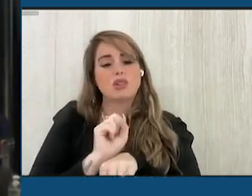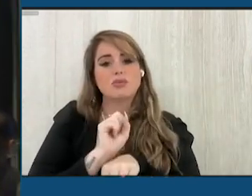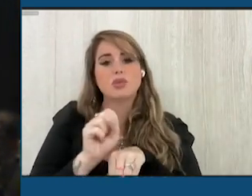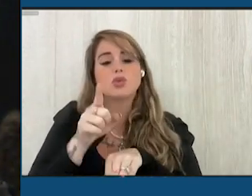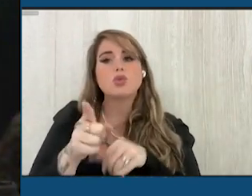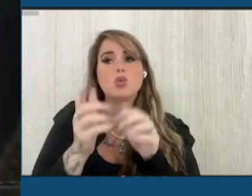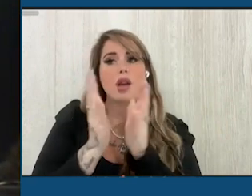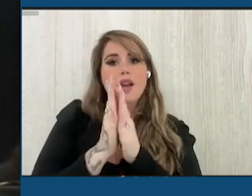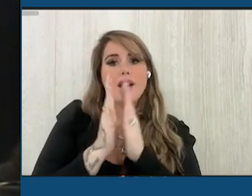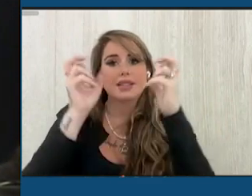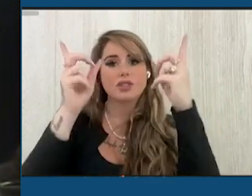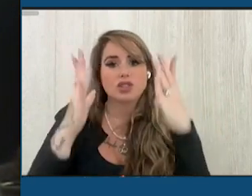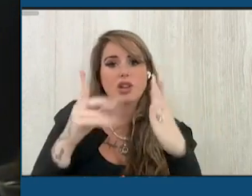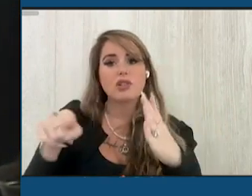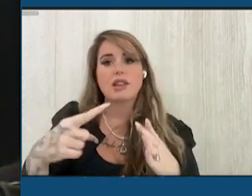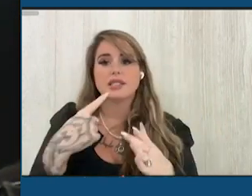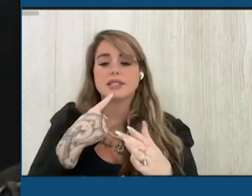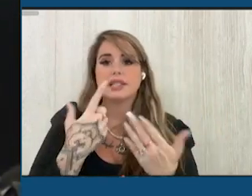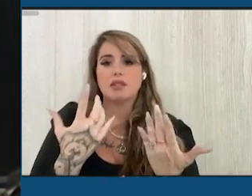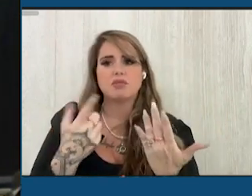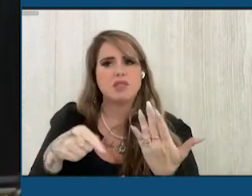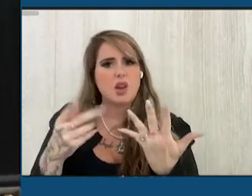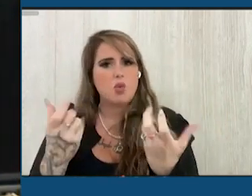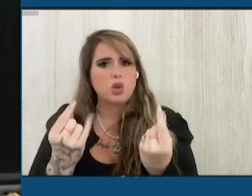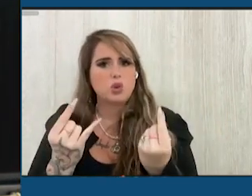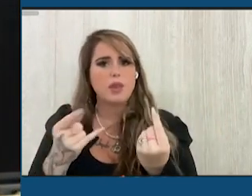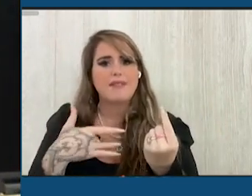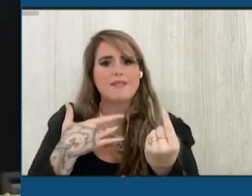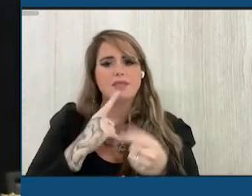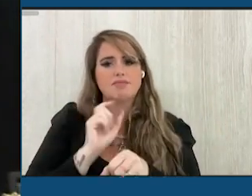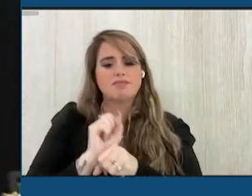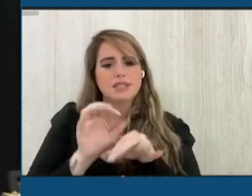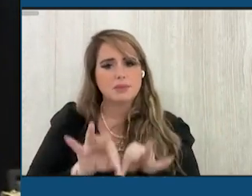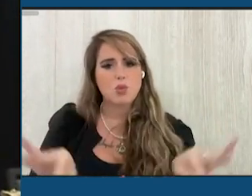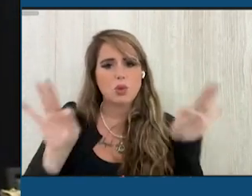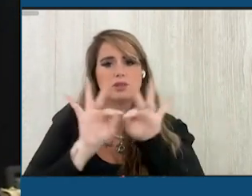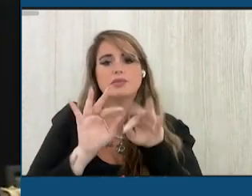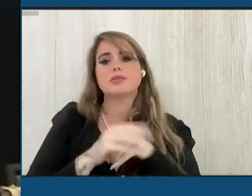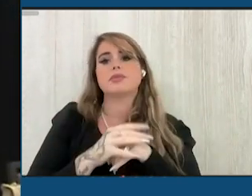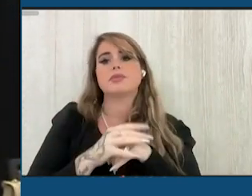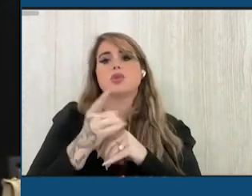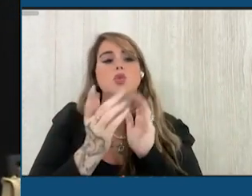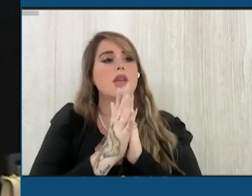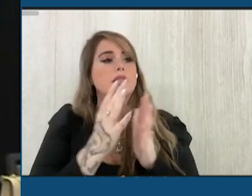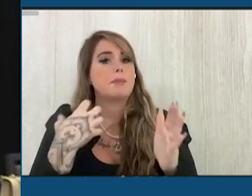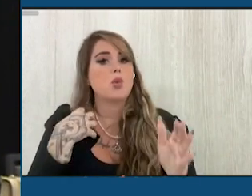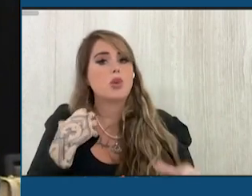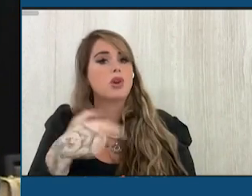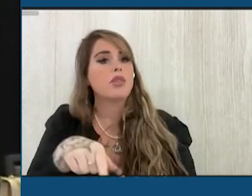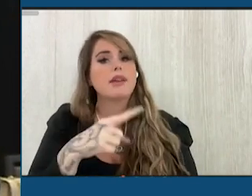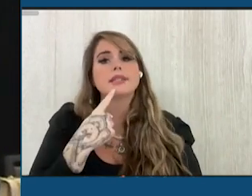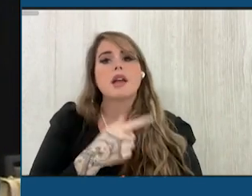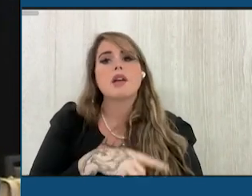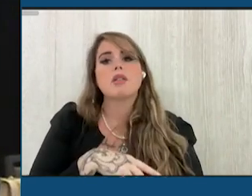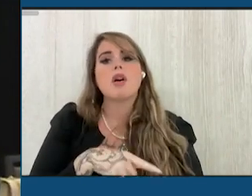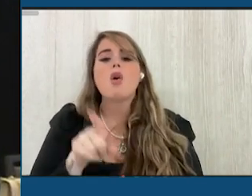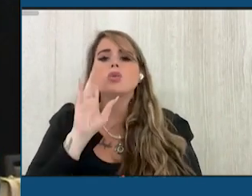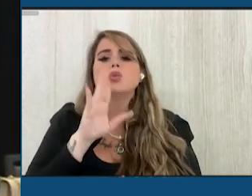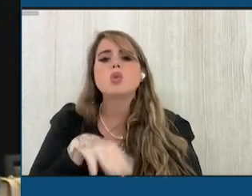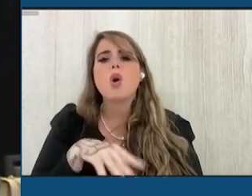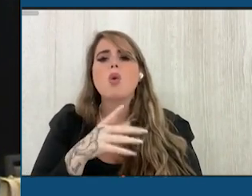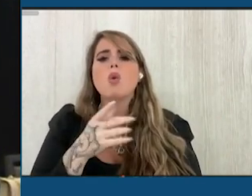educators, they say it's a matter. They want to do it, they think it's important. You ask employers, they're saying, recently